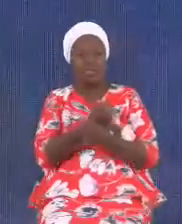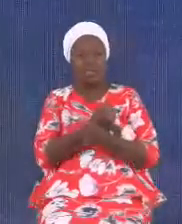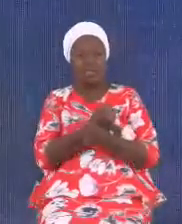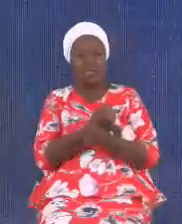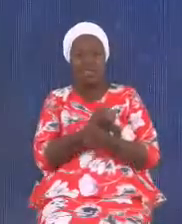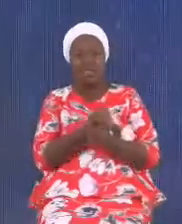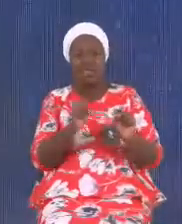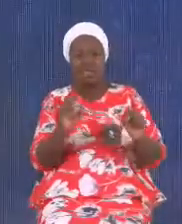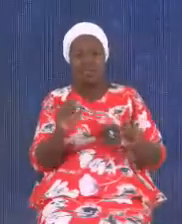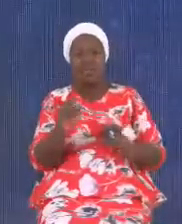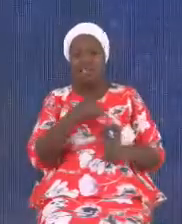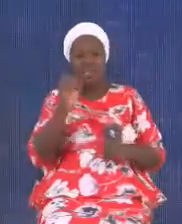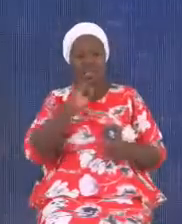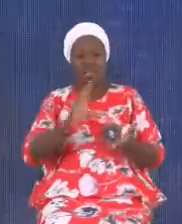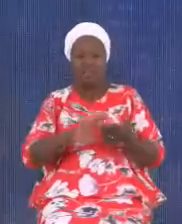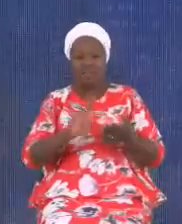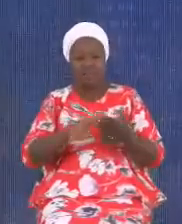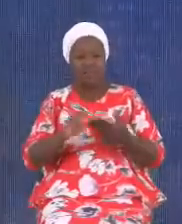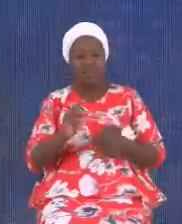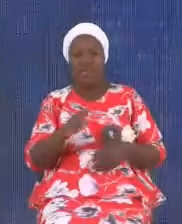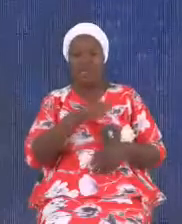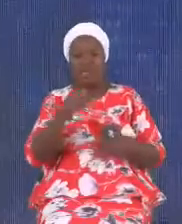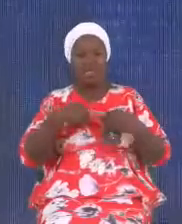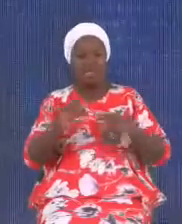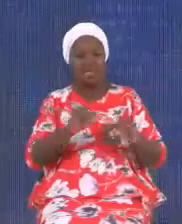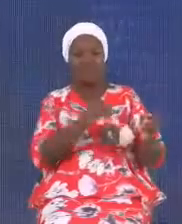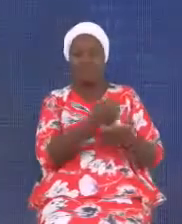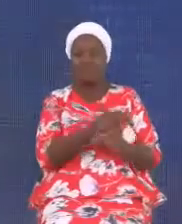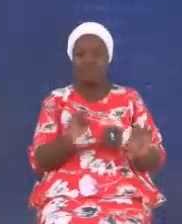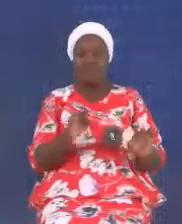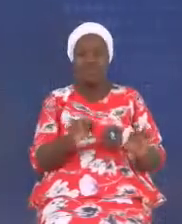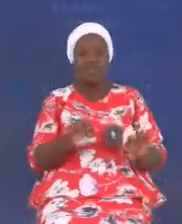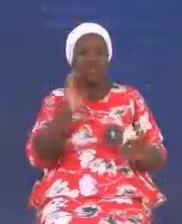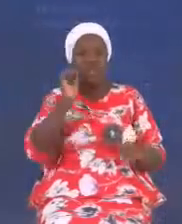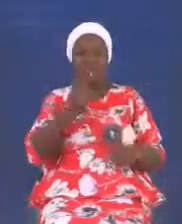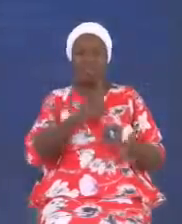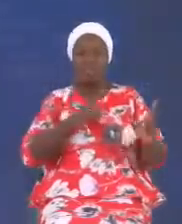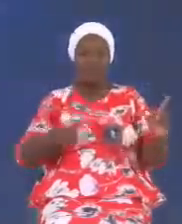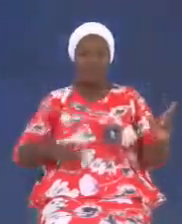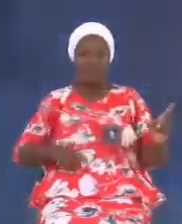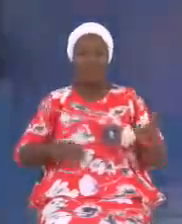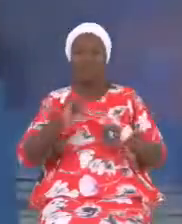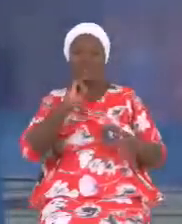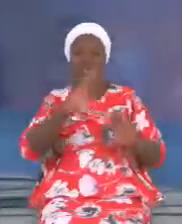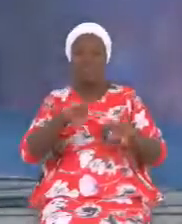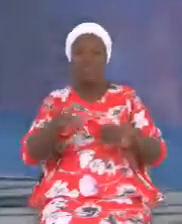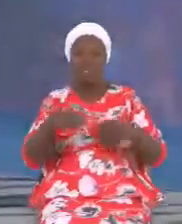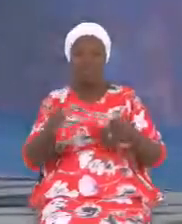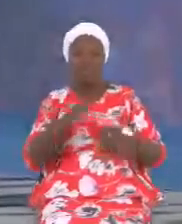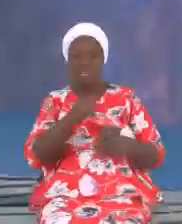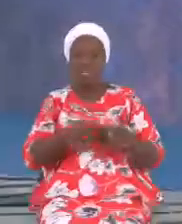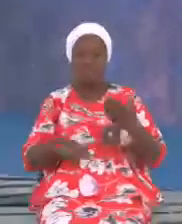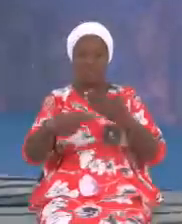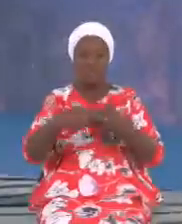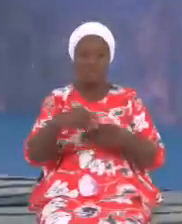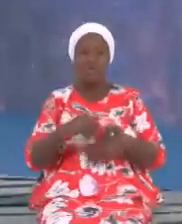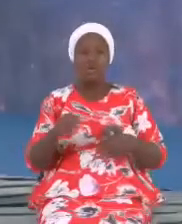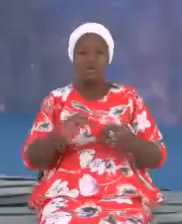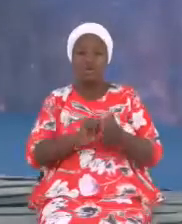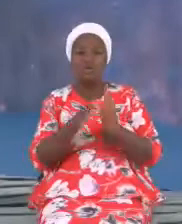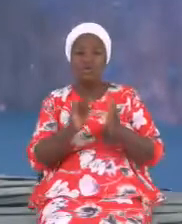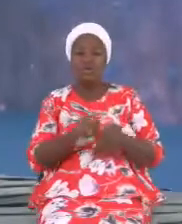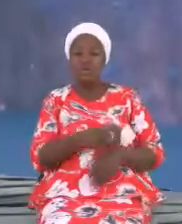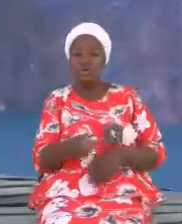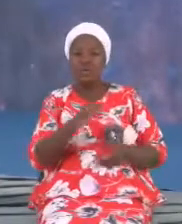has forgiven, he has set free, and the Lord is keeping, he has restored those who were